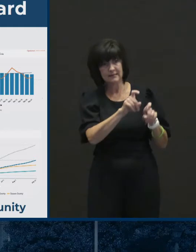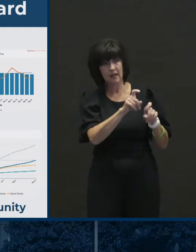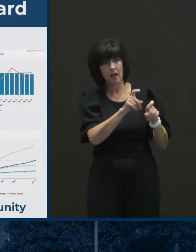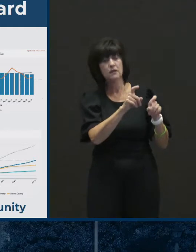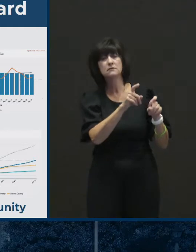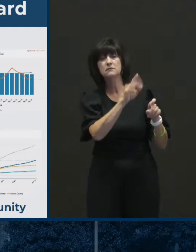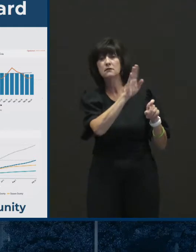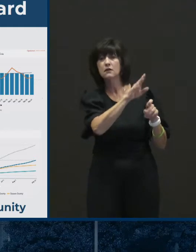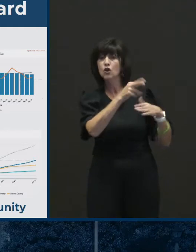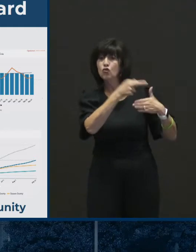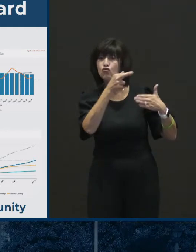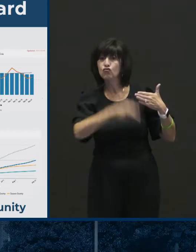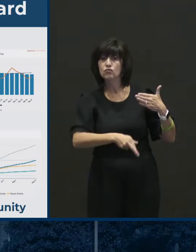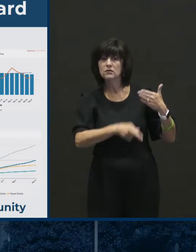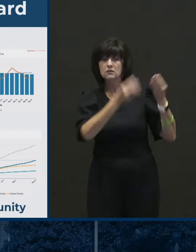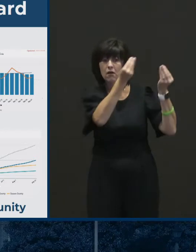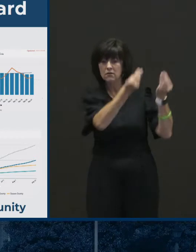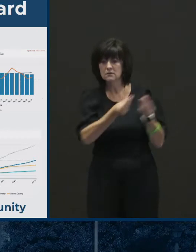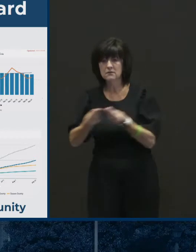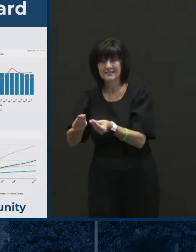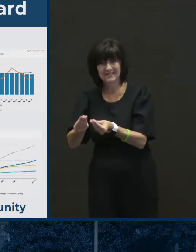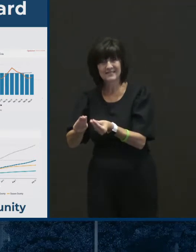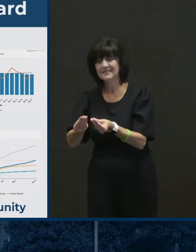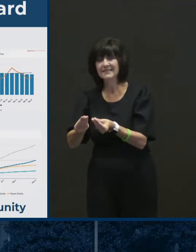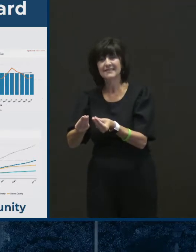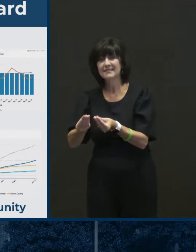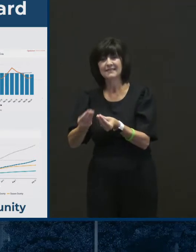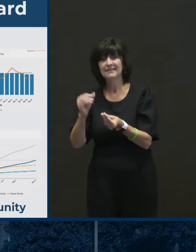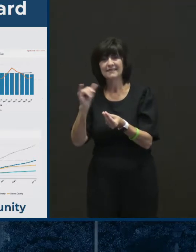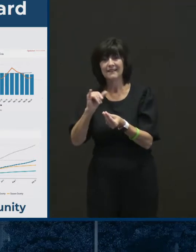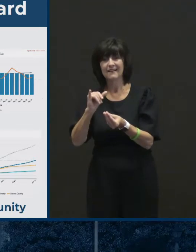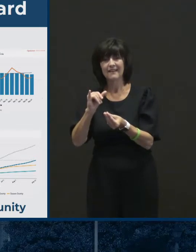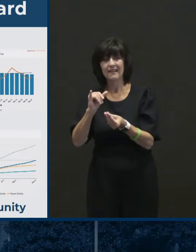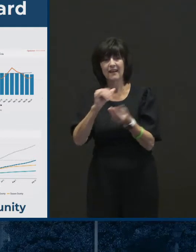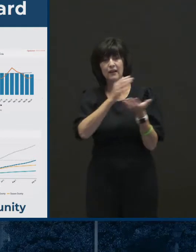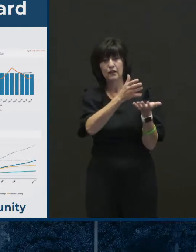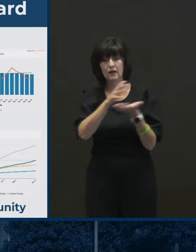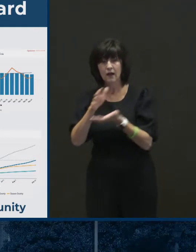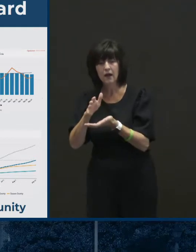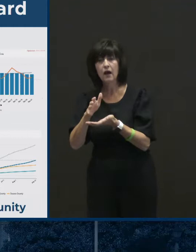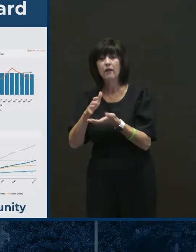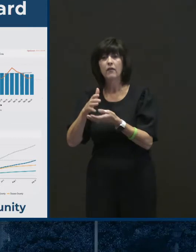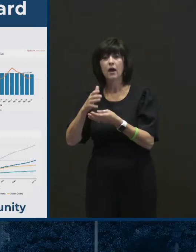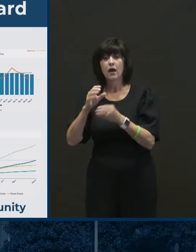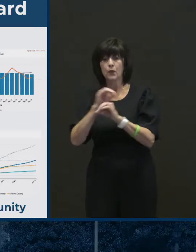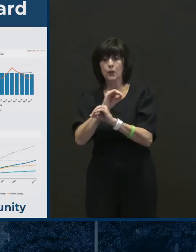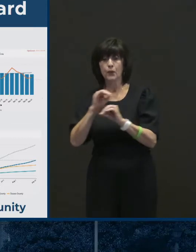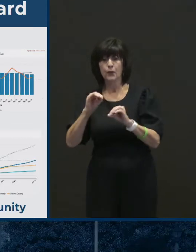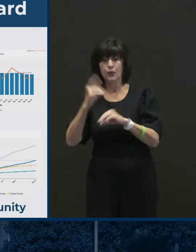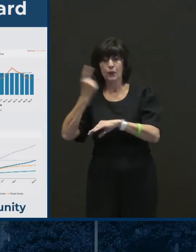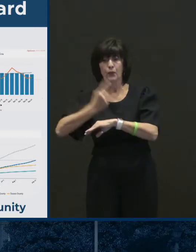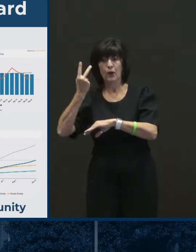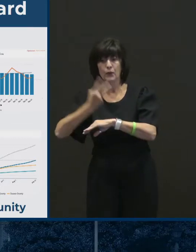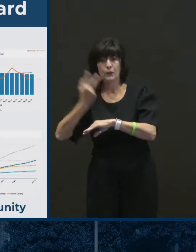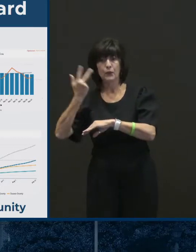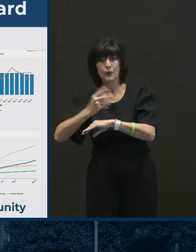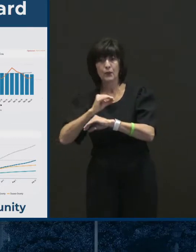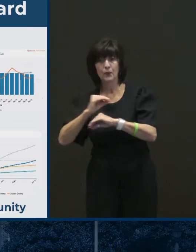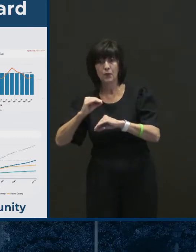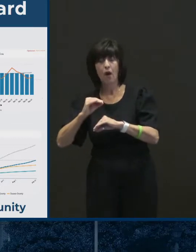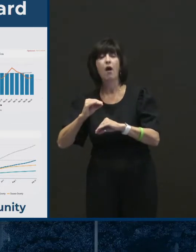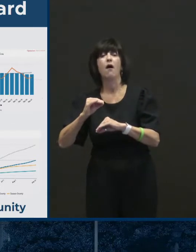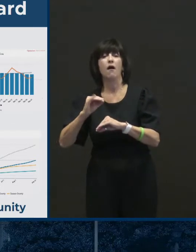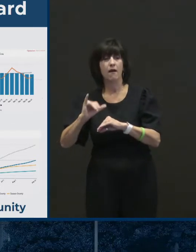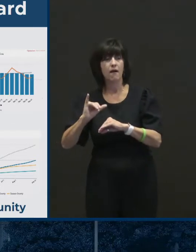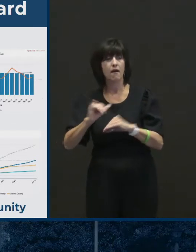dashboard in stages, if that's the right term. And so it shows a little lumpy. The